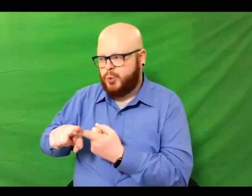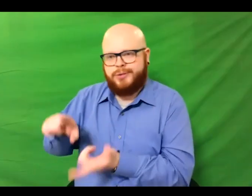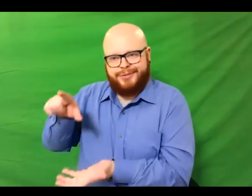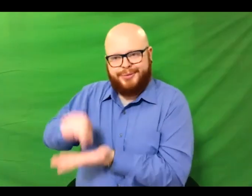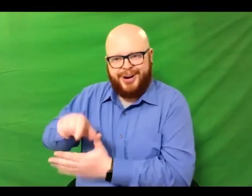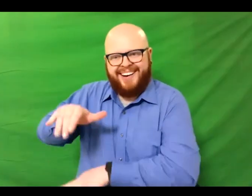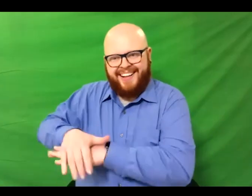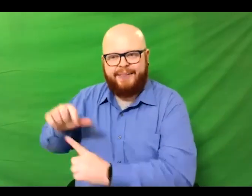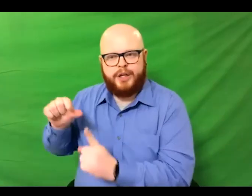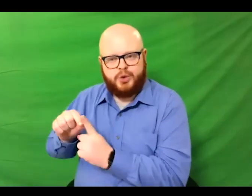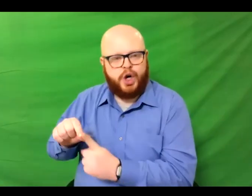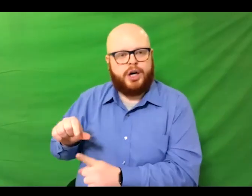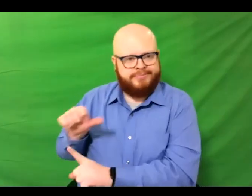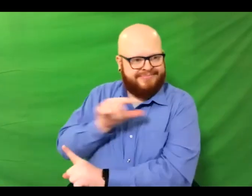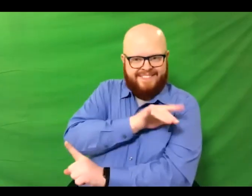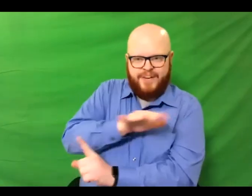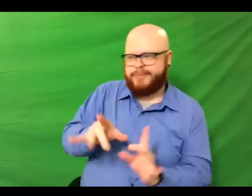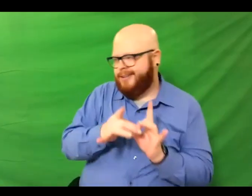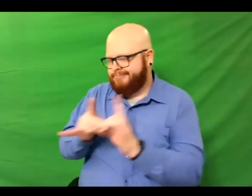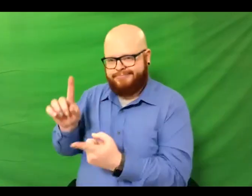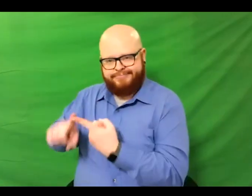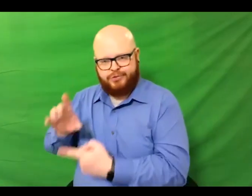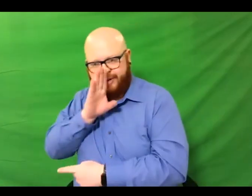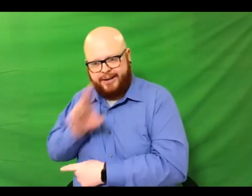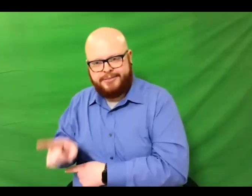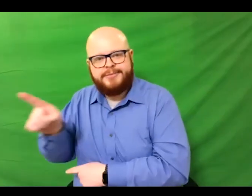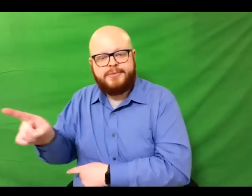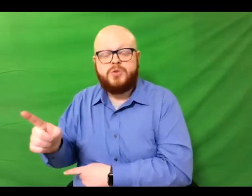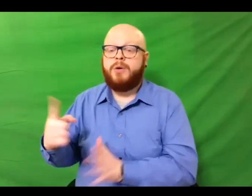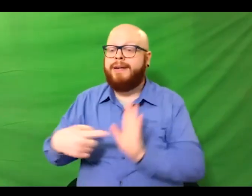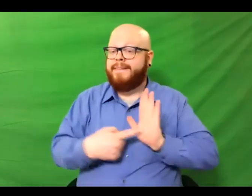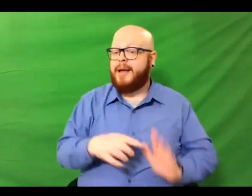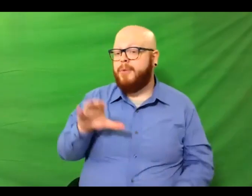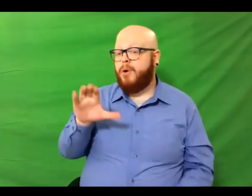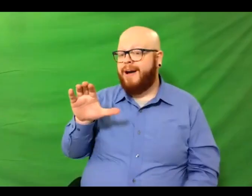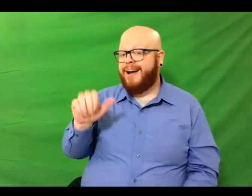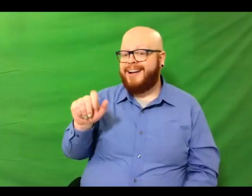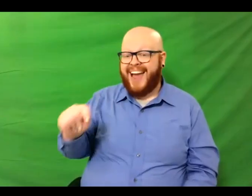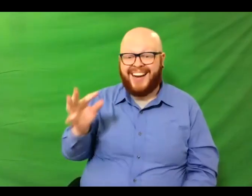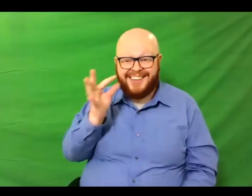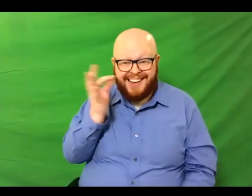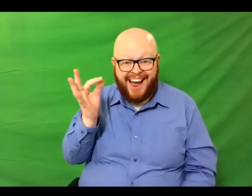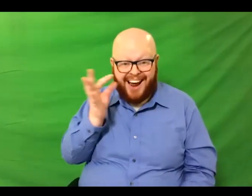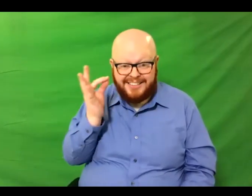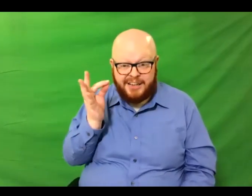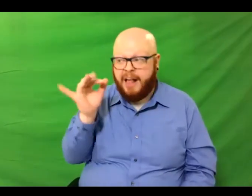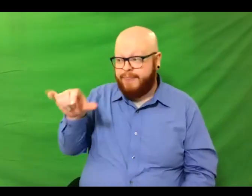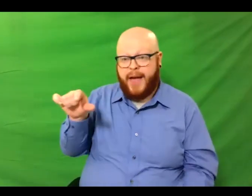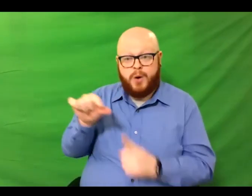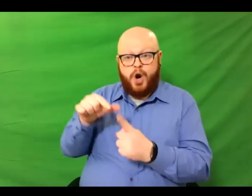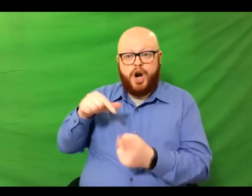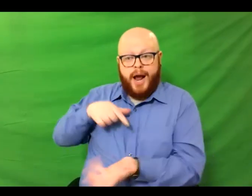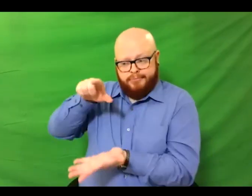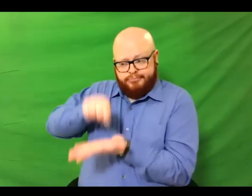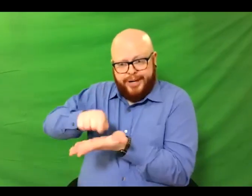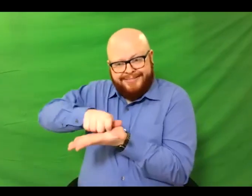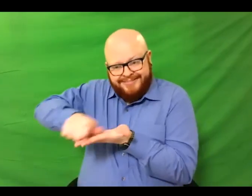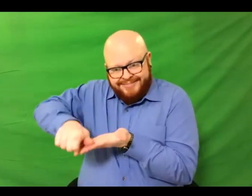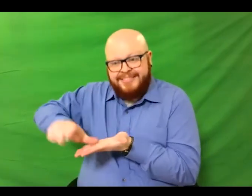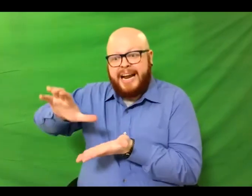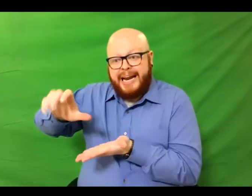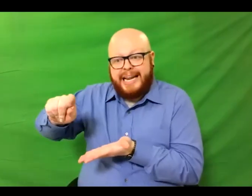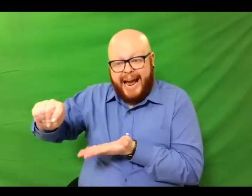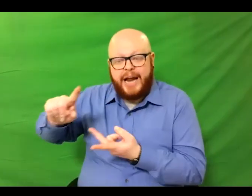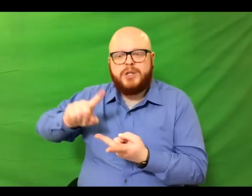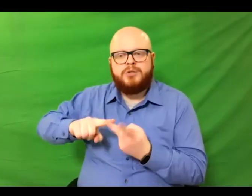I'm reading or writing. So again, if I go back to cat, that C-A-T, I'm going to be able to write that on a page or read it.